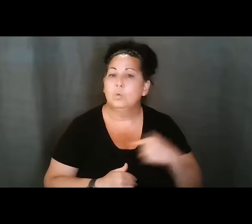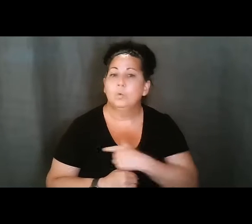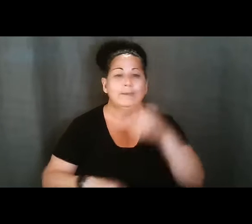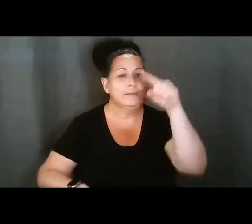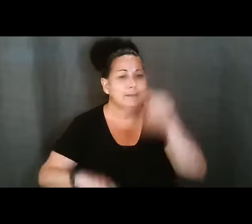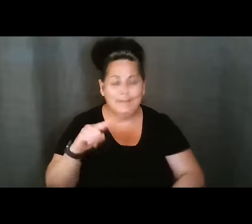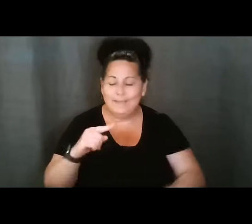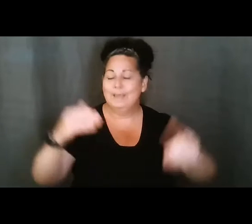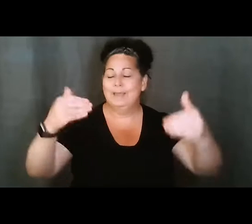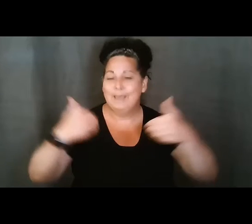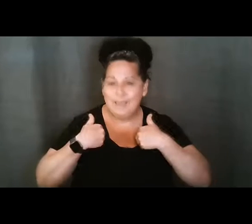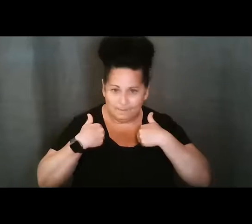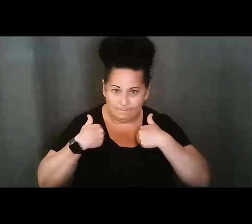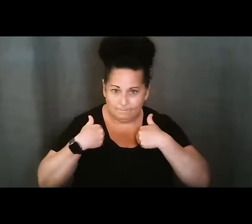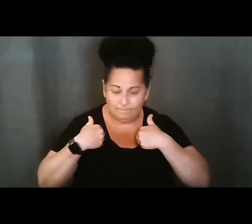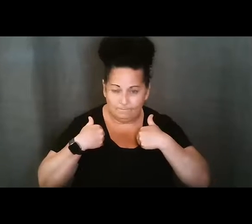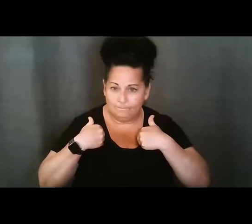have